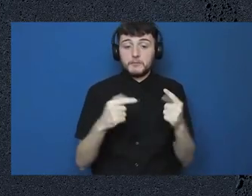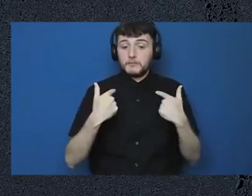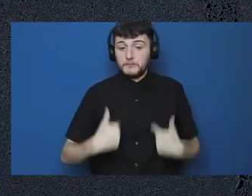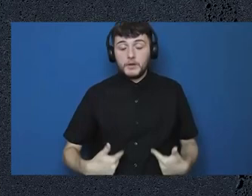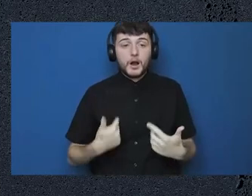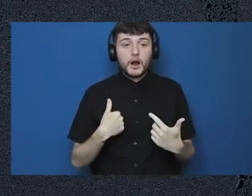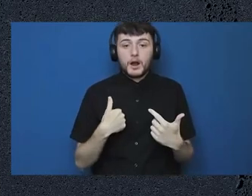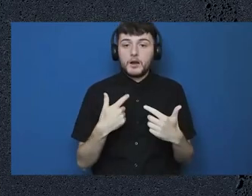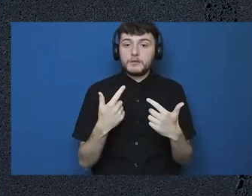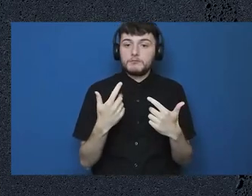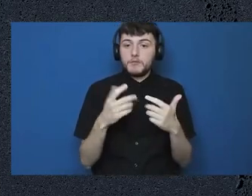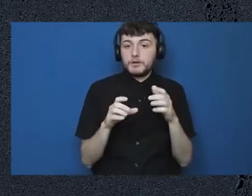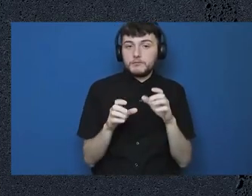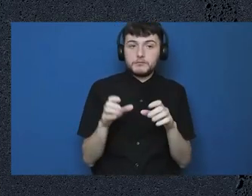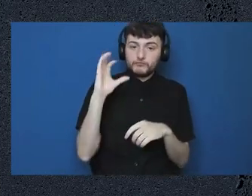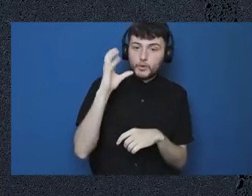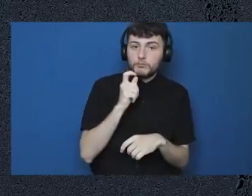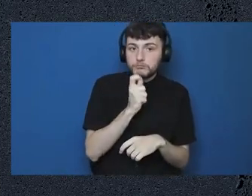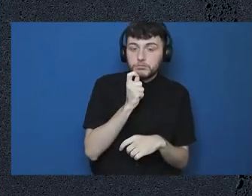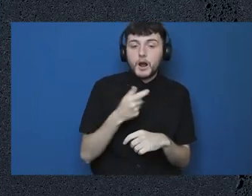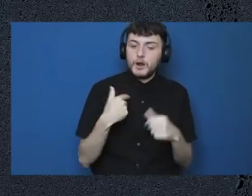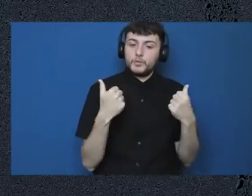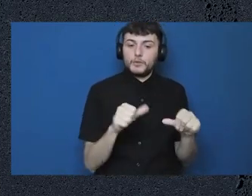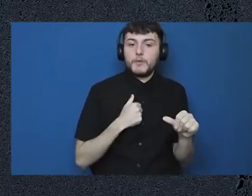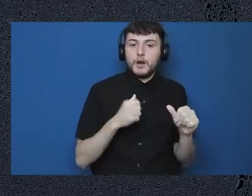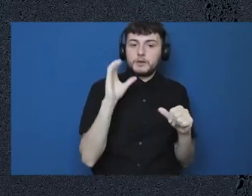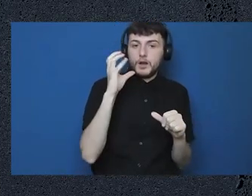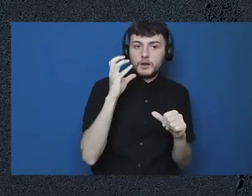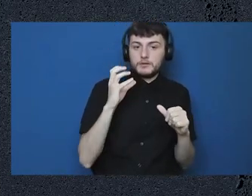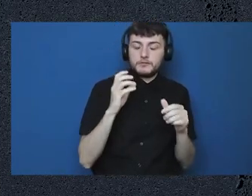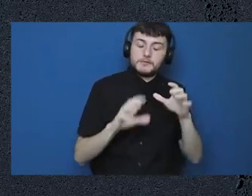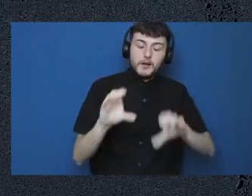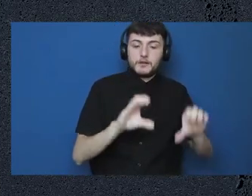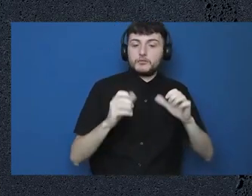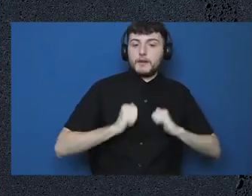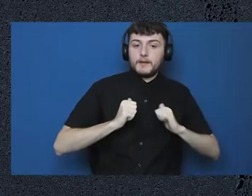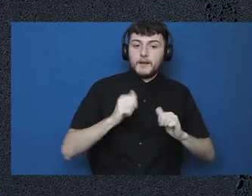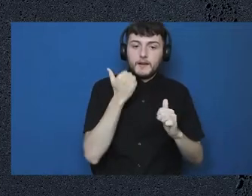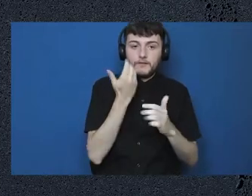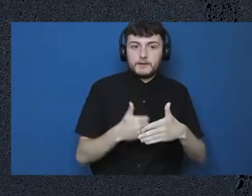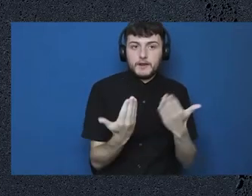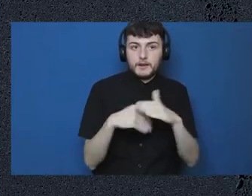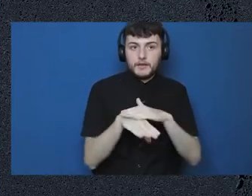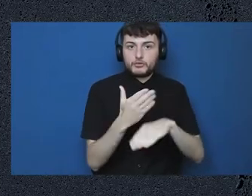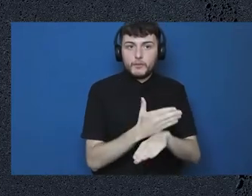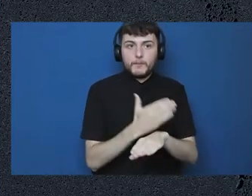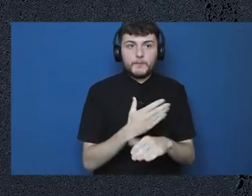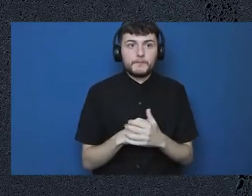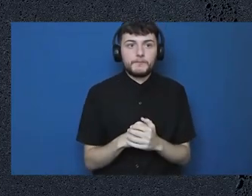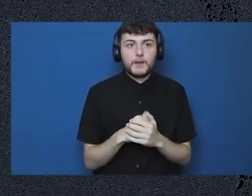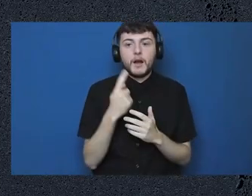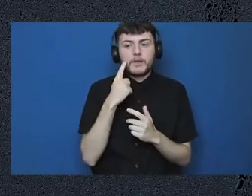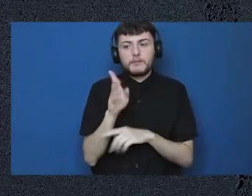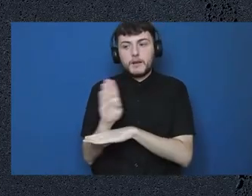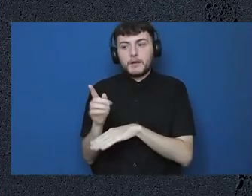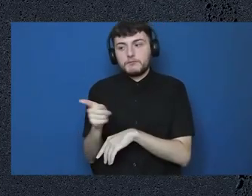my science training every day in that role, and I'm sure my panellists will share similar things. So the joys, but also the challenges. You know, why don't we